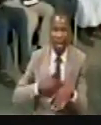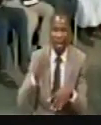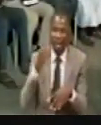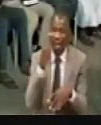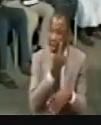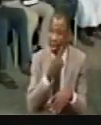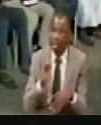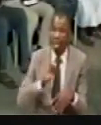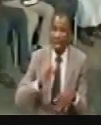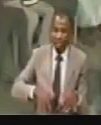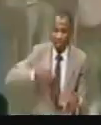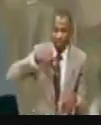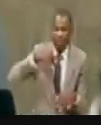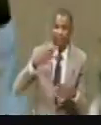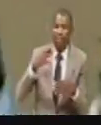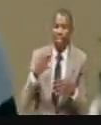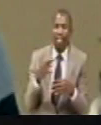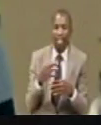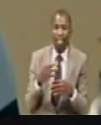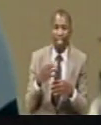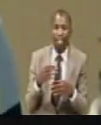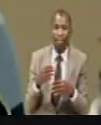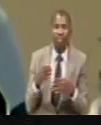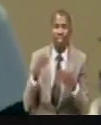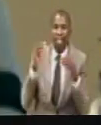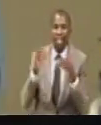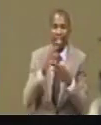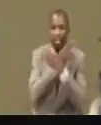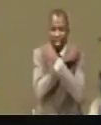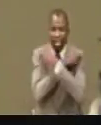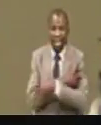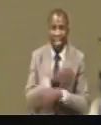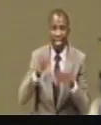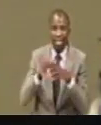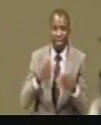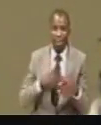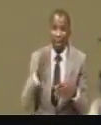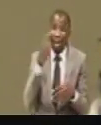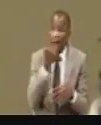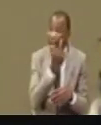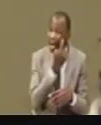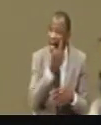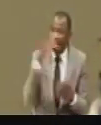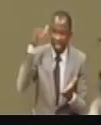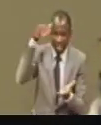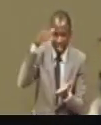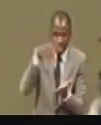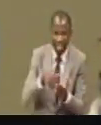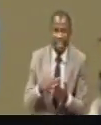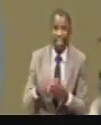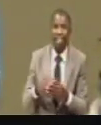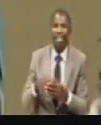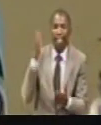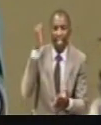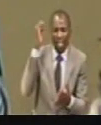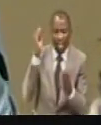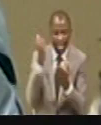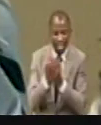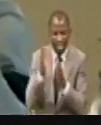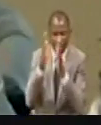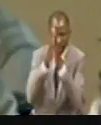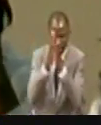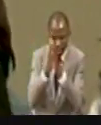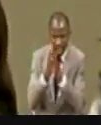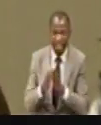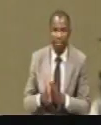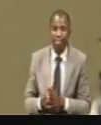Nothing affected my eyes. The light did not affect my eyes. And I feel relaxed in my eye muscles. And I want to tell God,